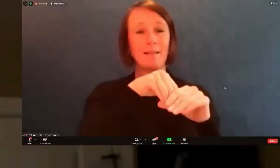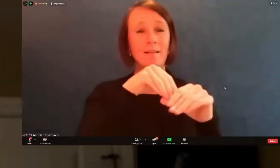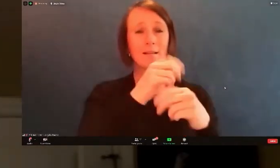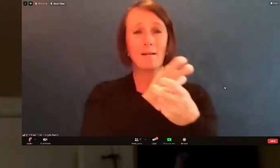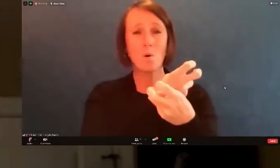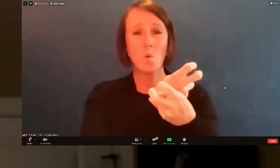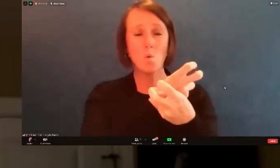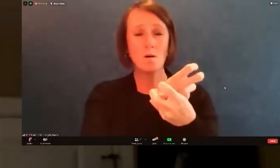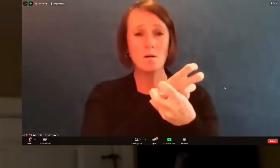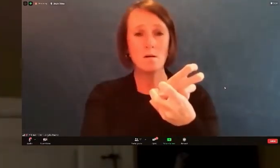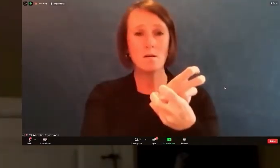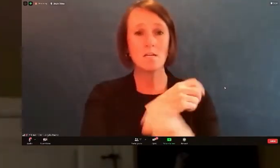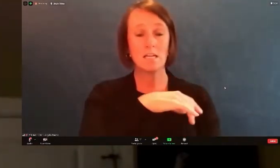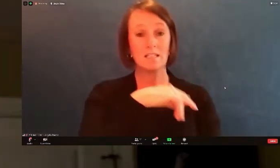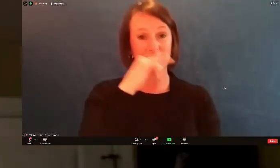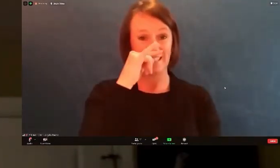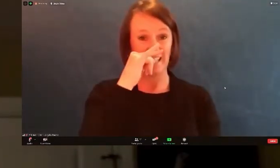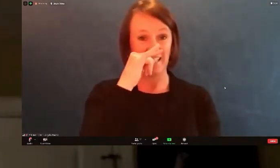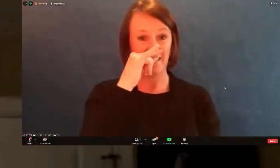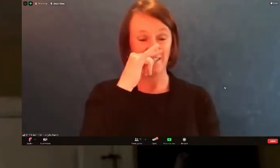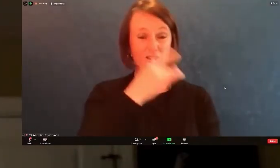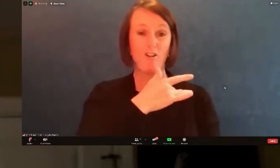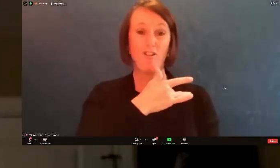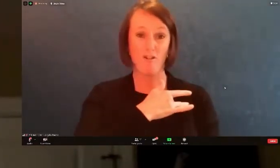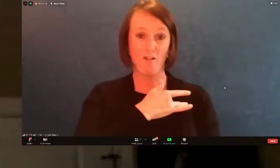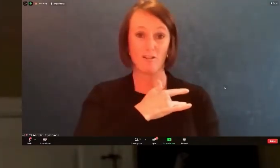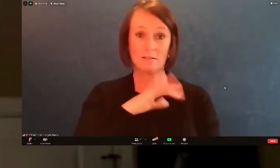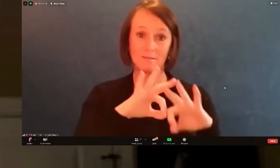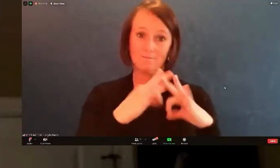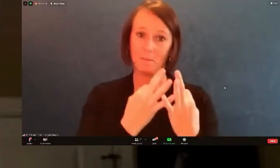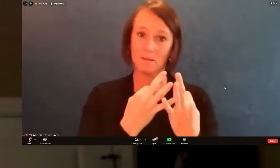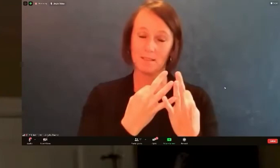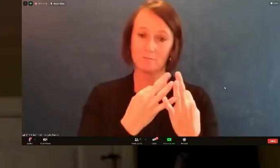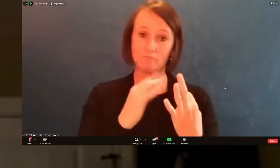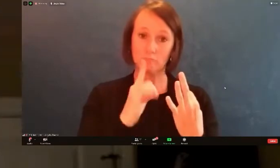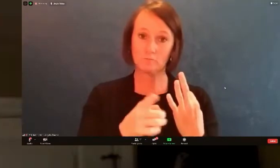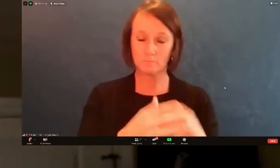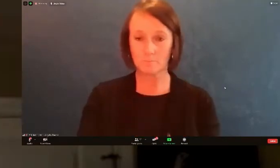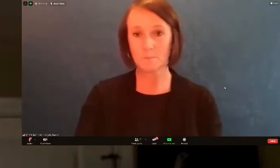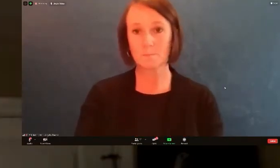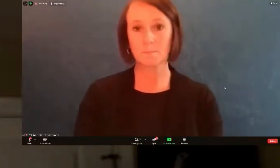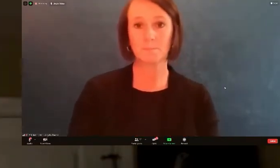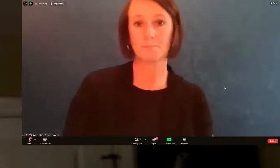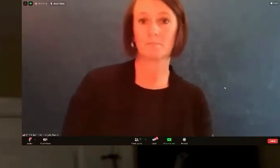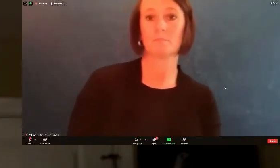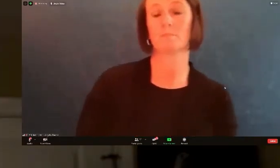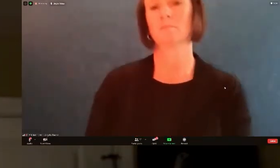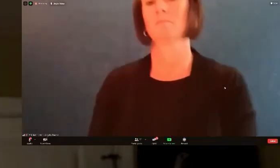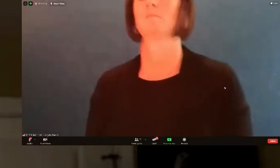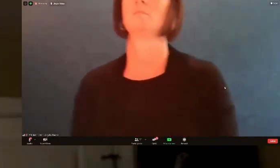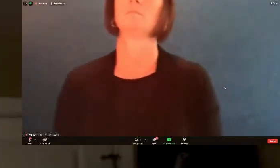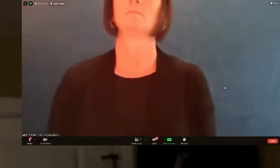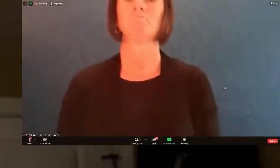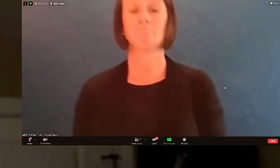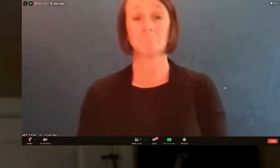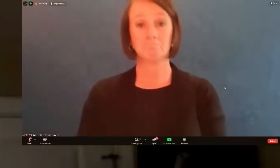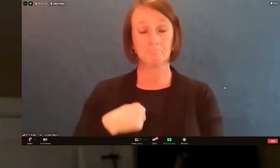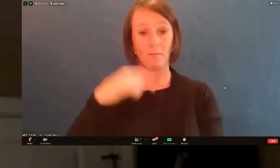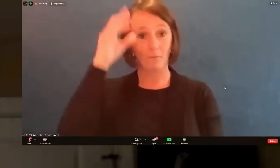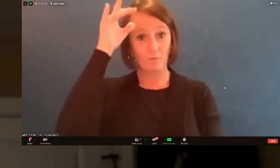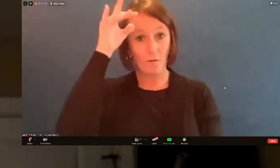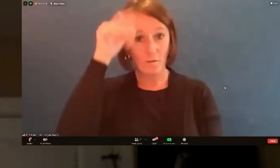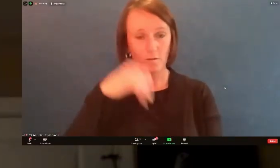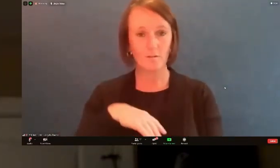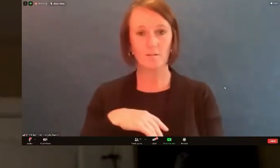Our children are really the hearts of our family. And the best part of being a father and a parent